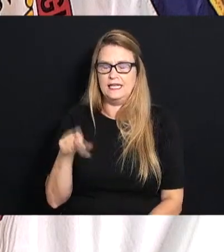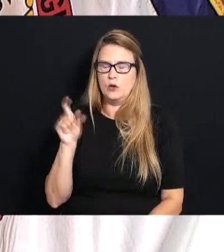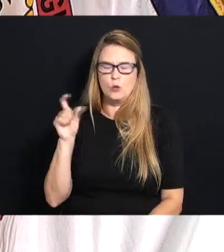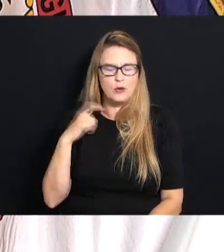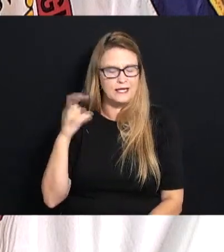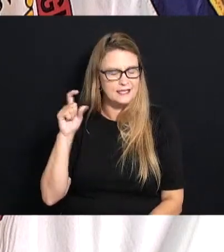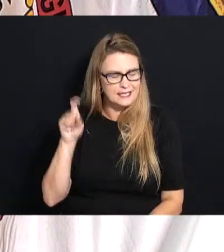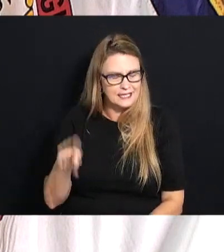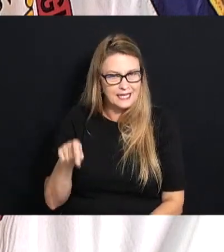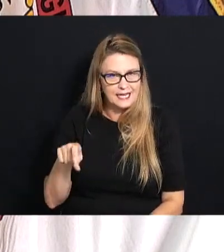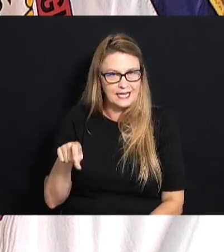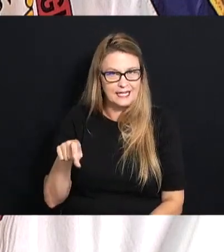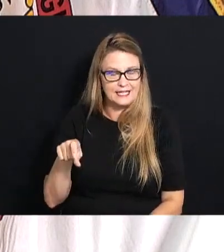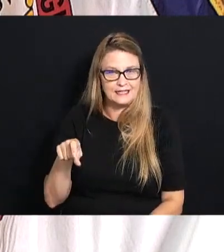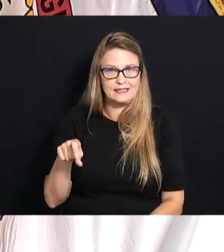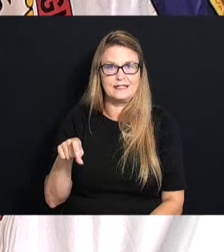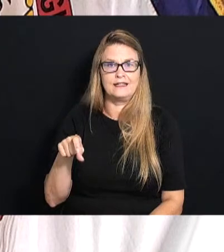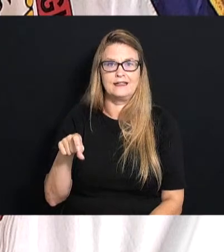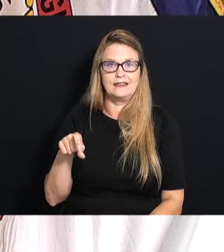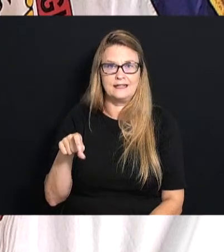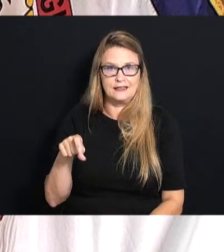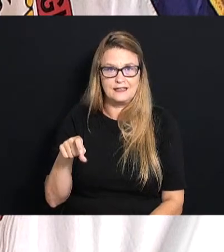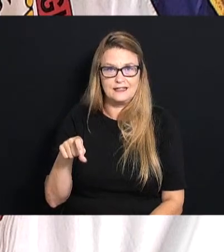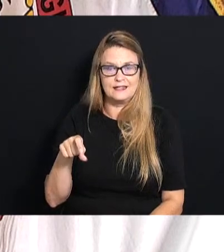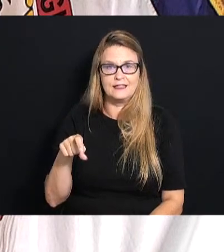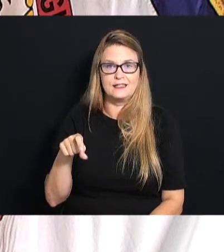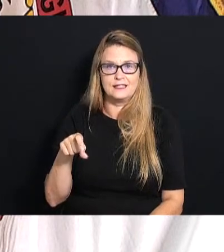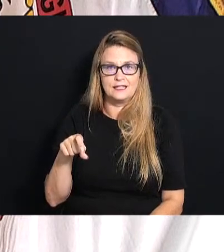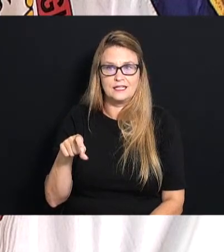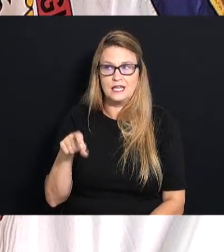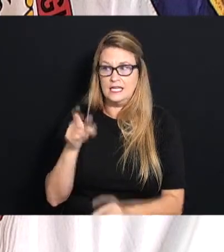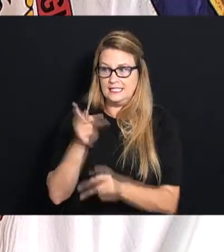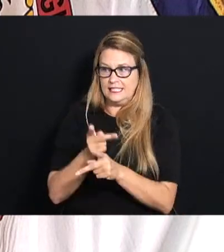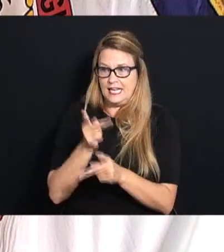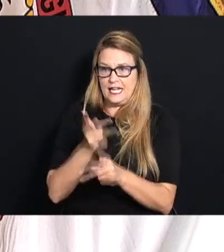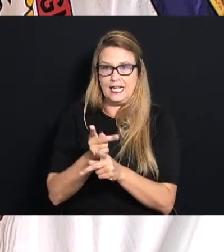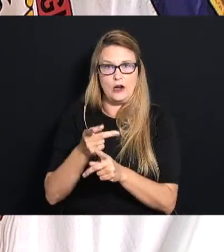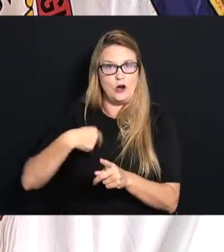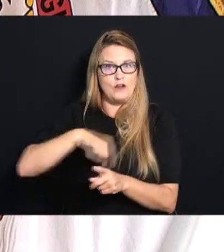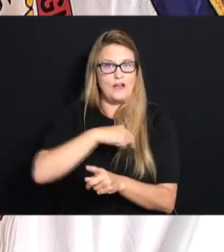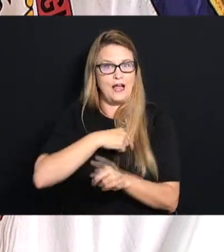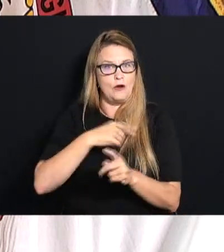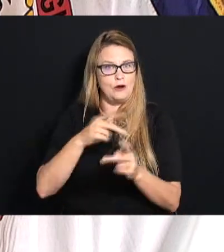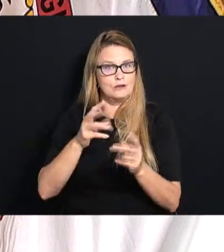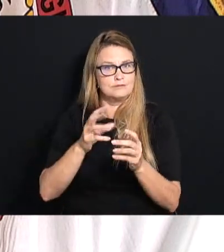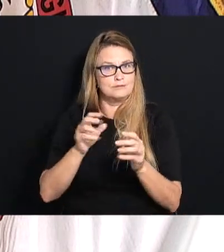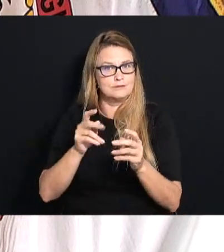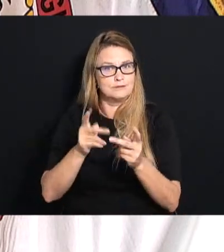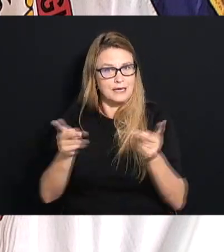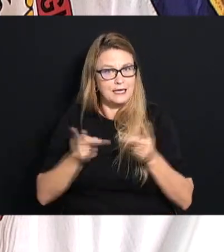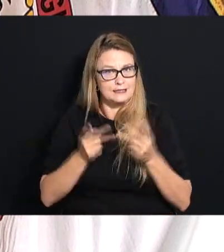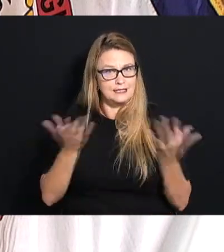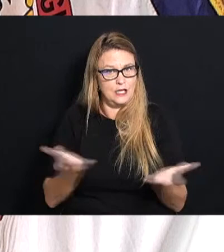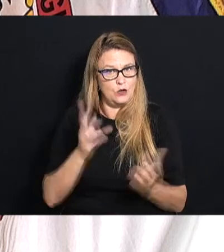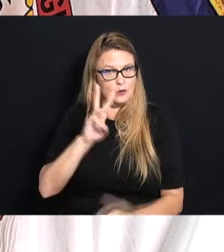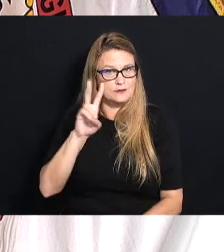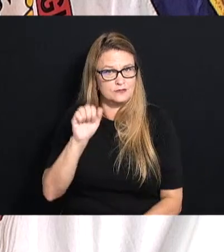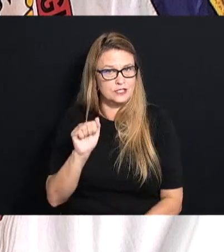us, to absolutely mind a store and mind a store in the right way. That's what I'm here to